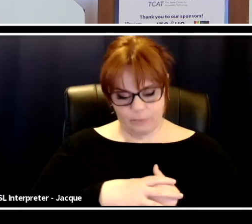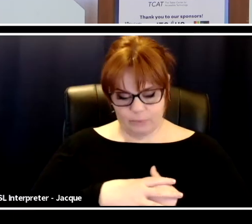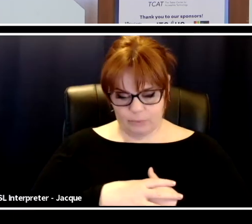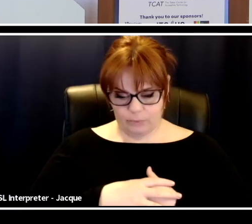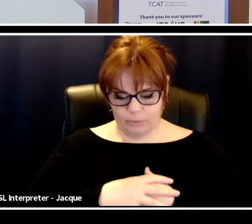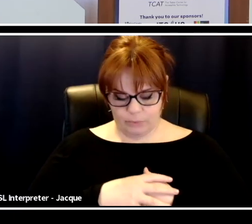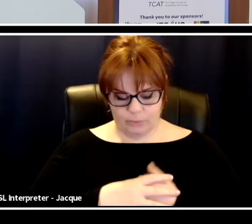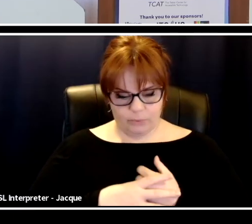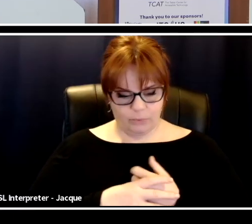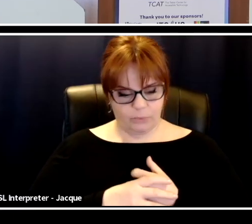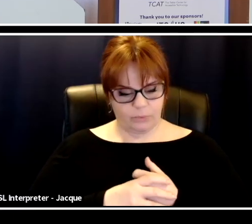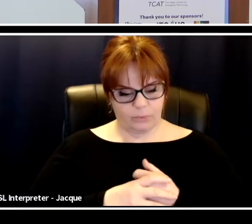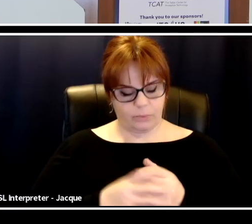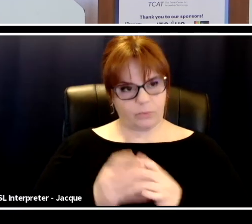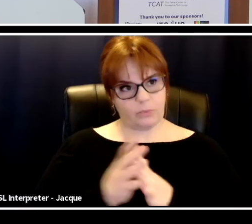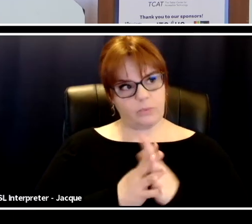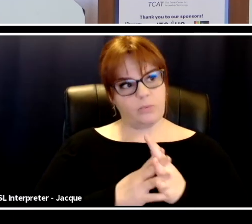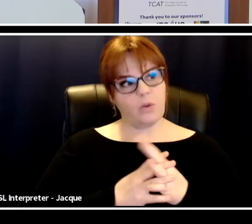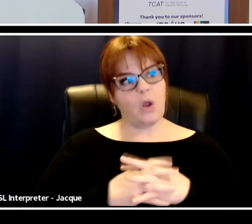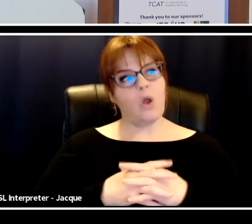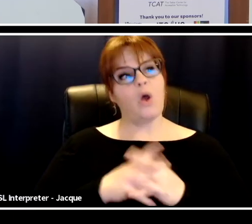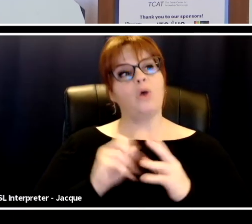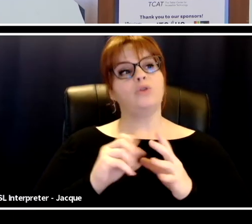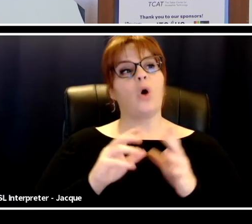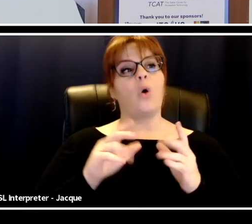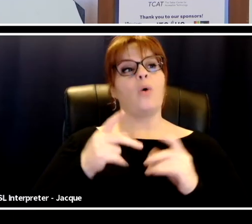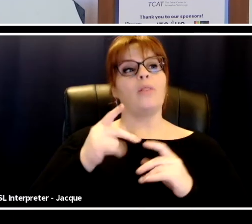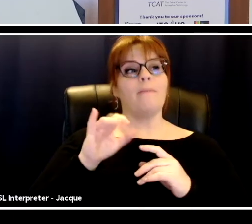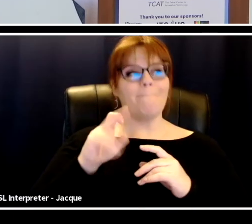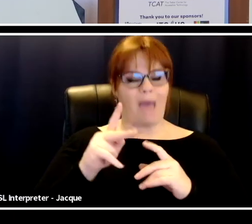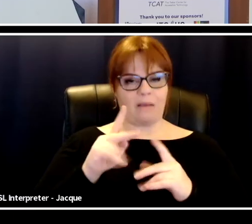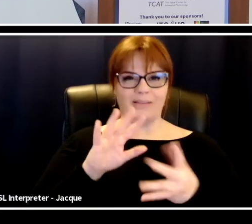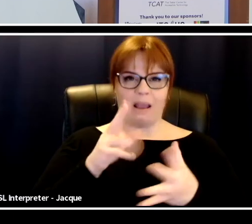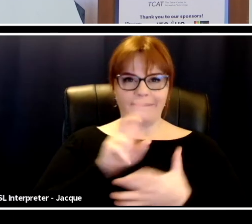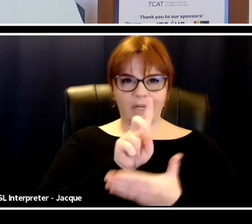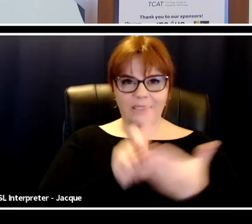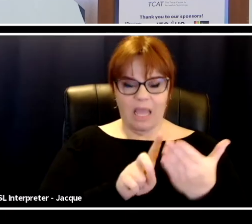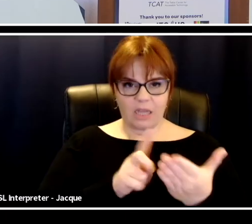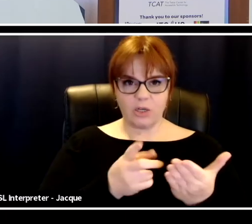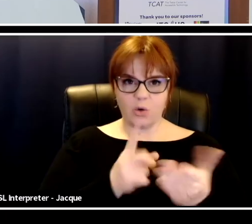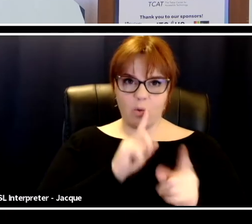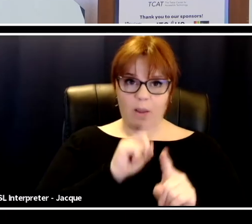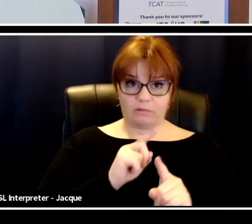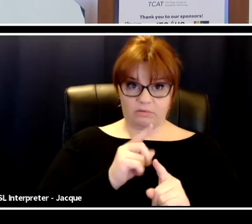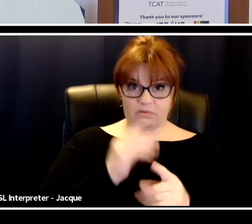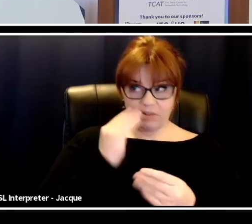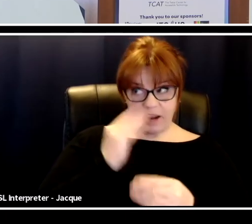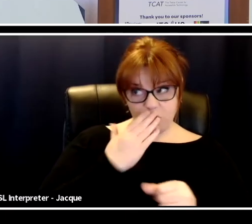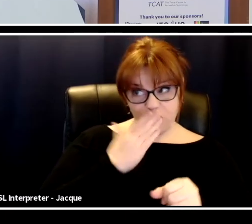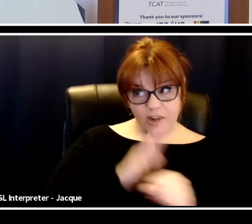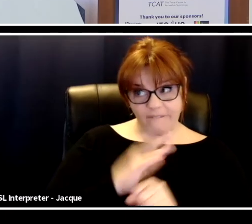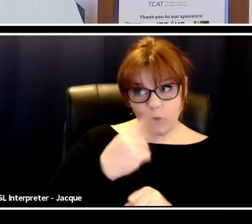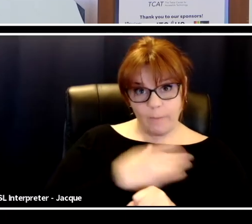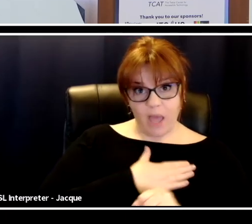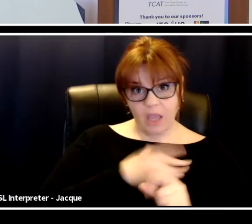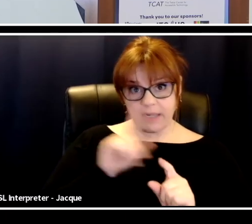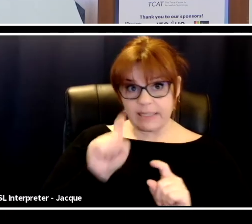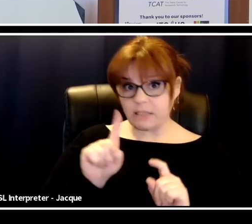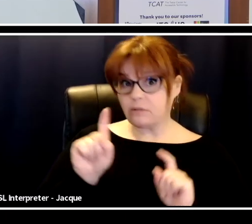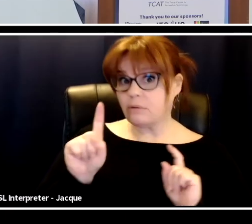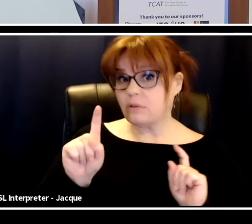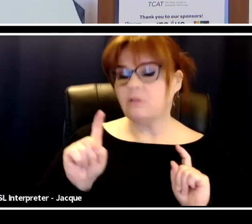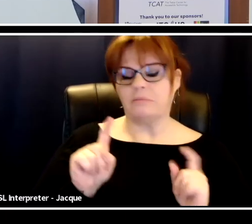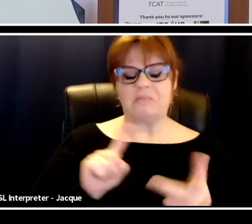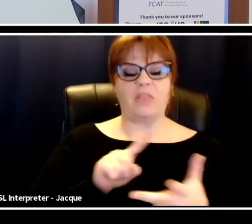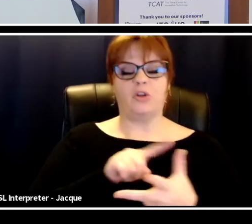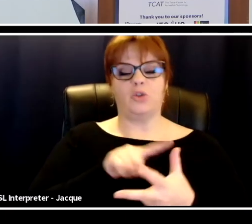so the kind of jurisdictional pack is designed in general to answer the question, is the data good enough for my needs? And there's kind of three